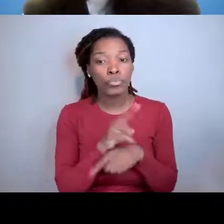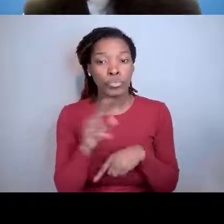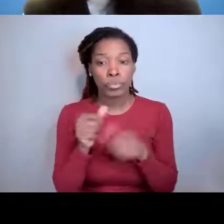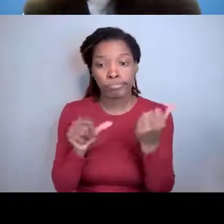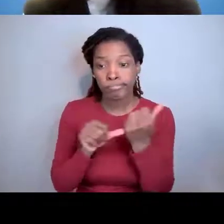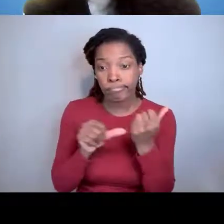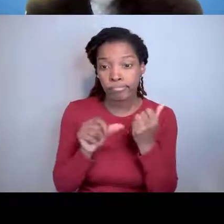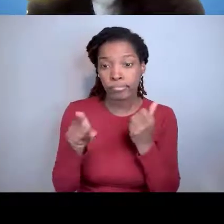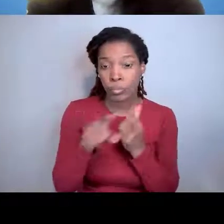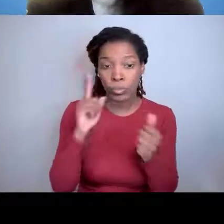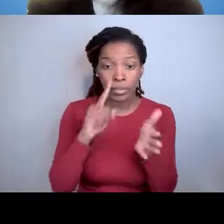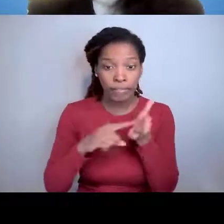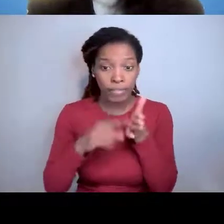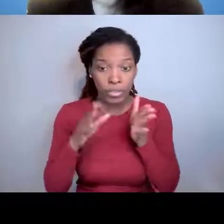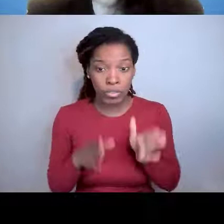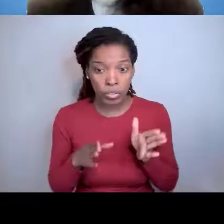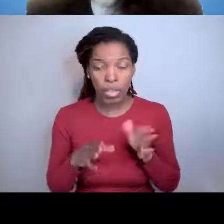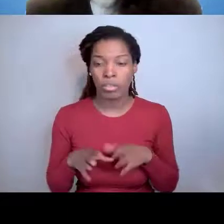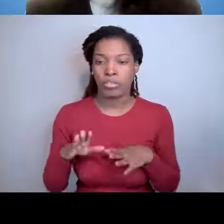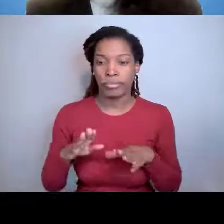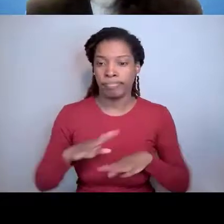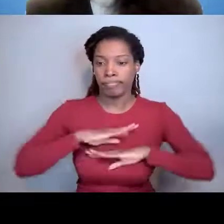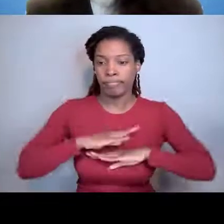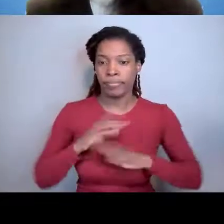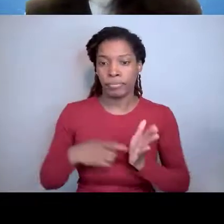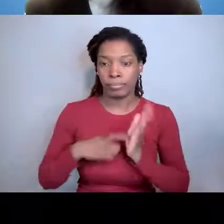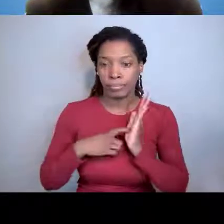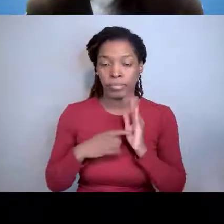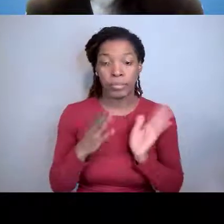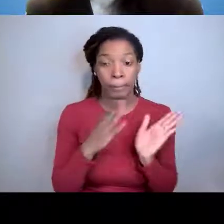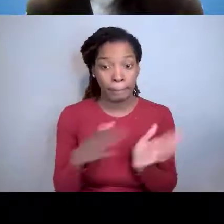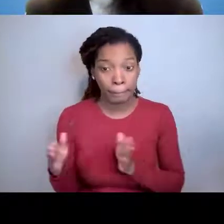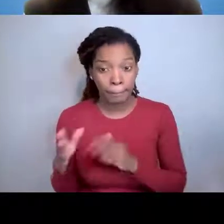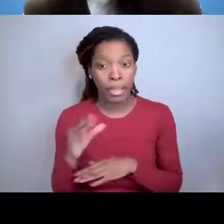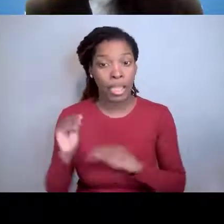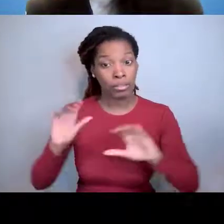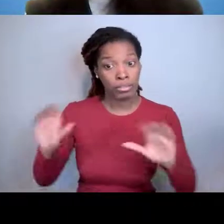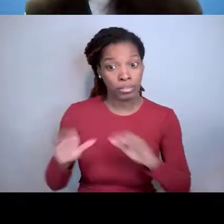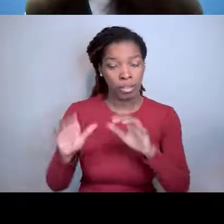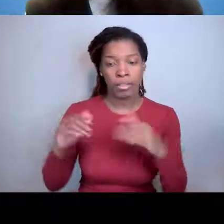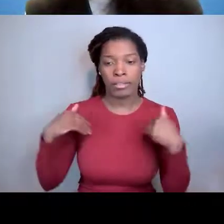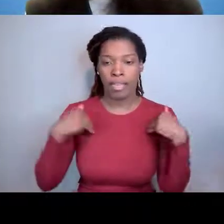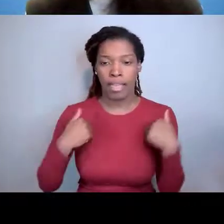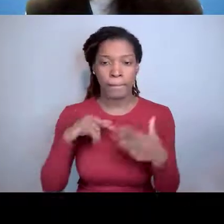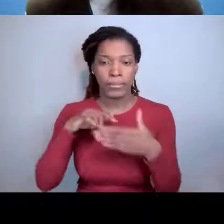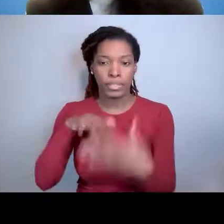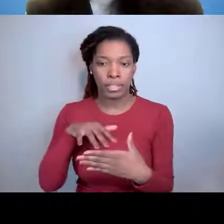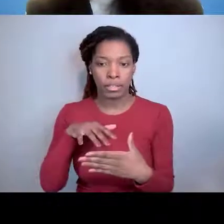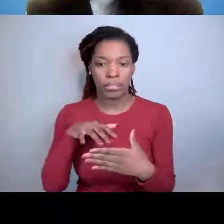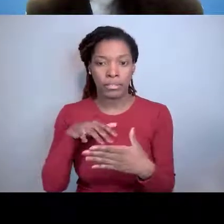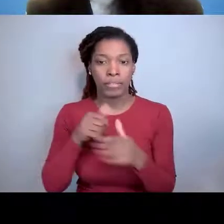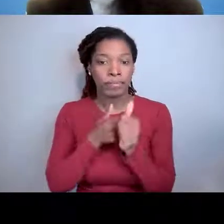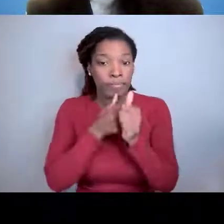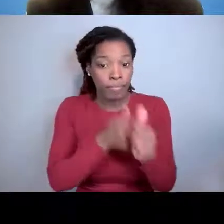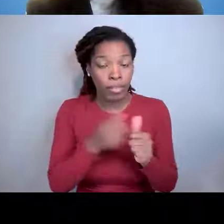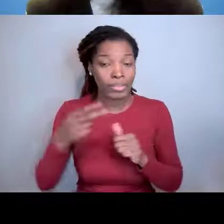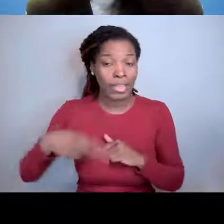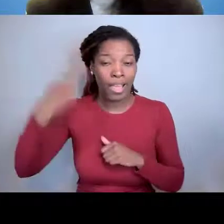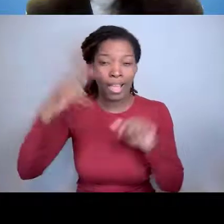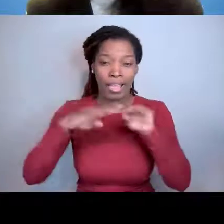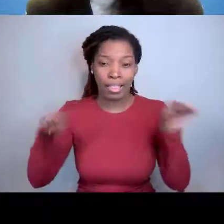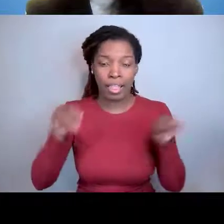their obligation to plan and conduct animal studies in accordance with the highest level of